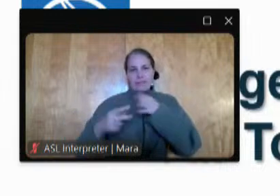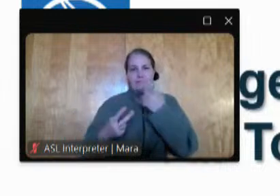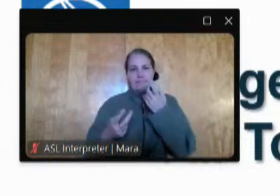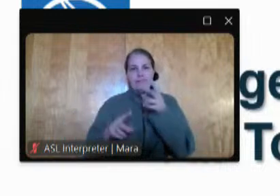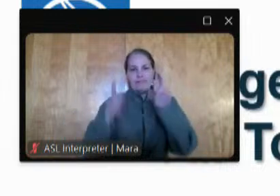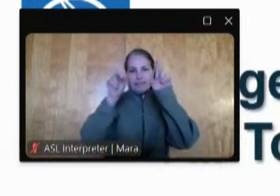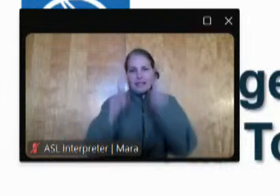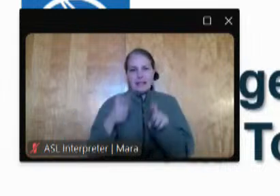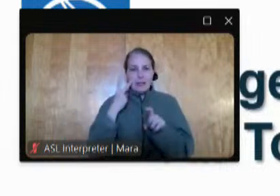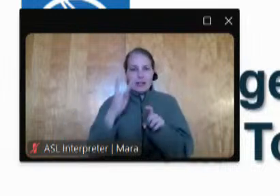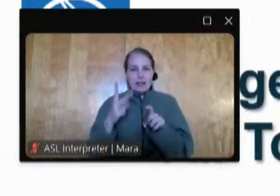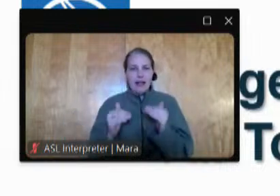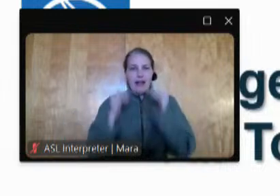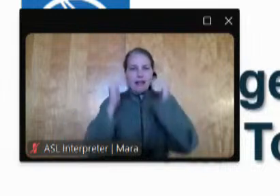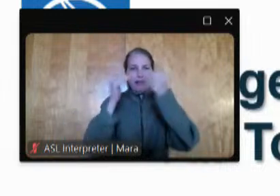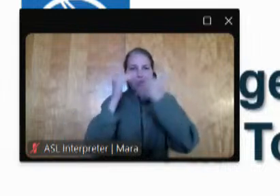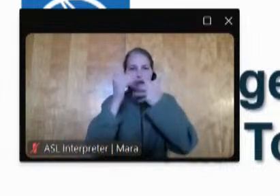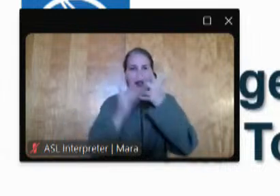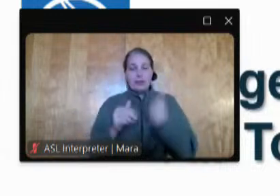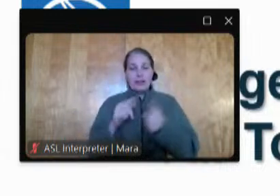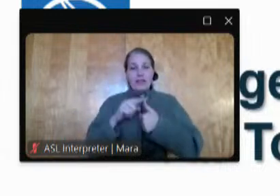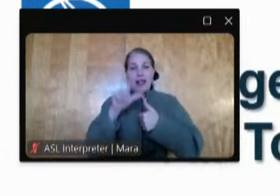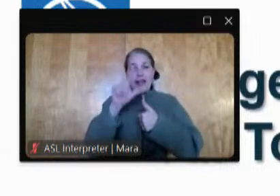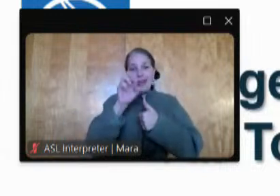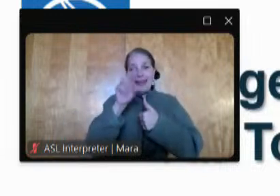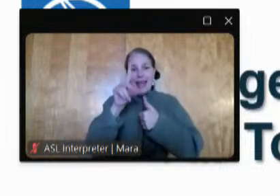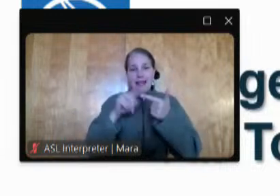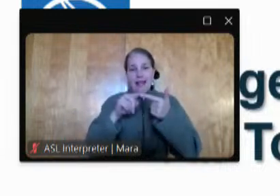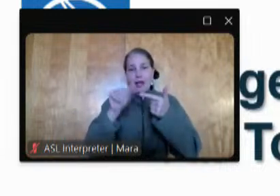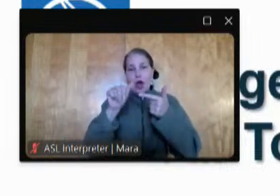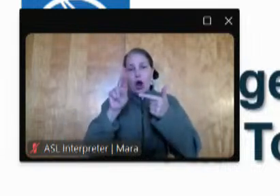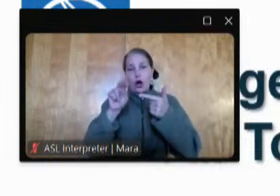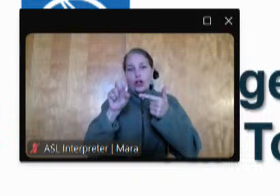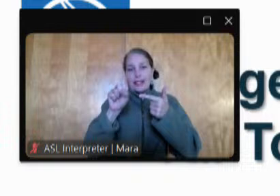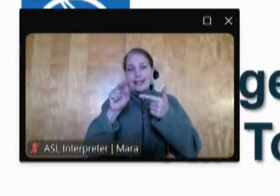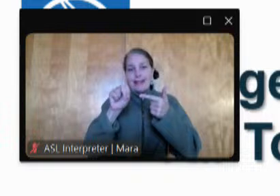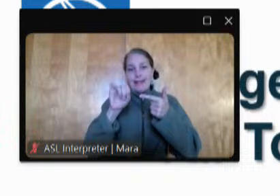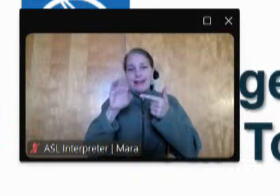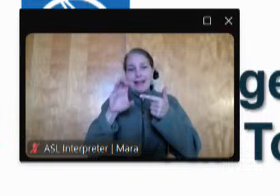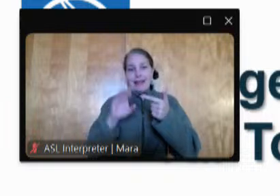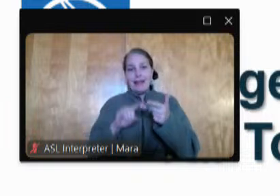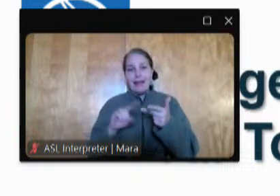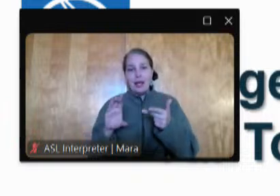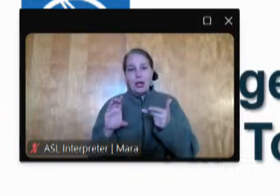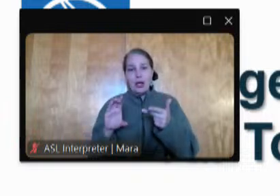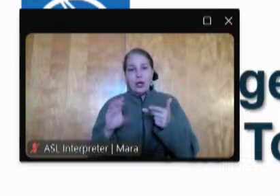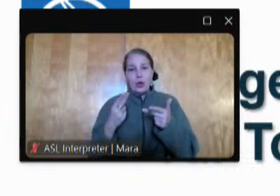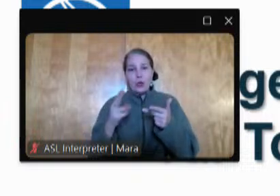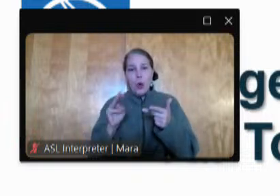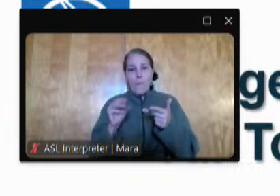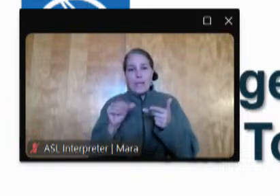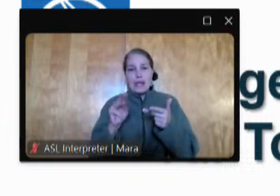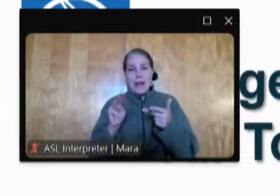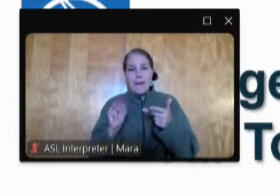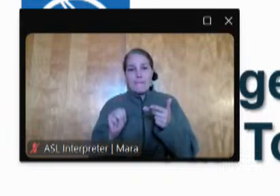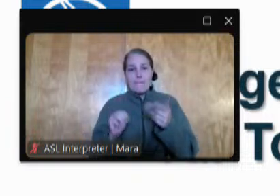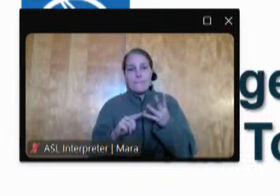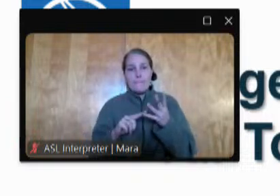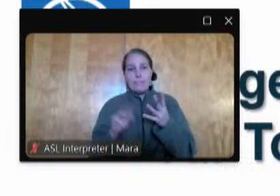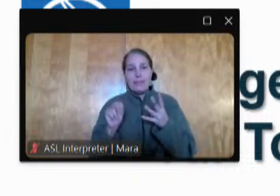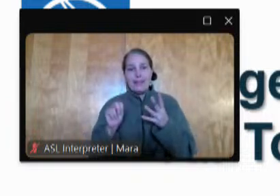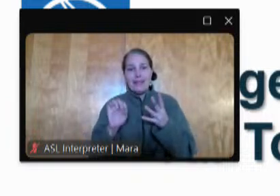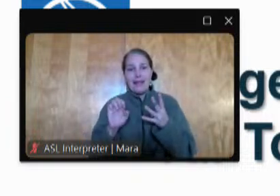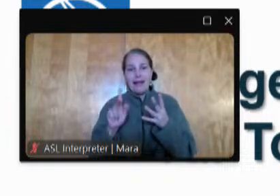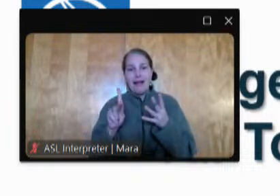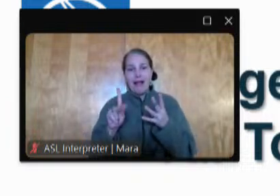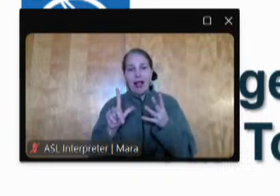and nickel. These levels were just elevated over background, and this is